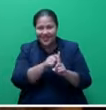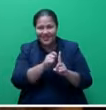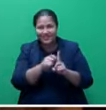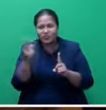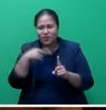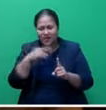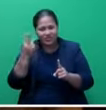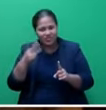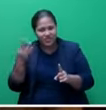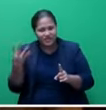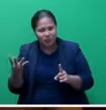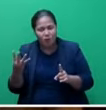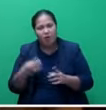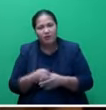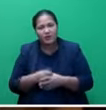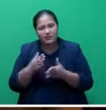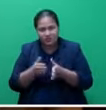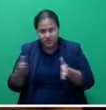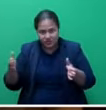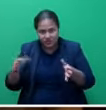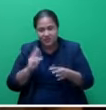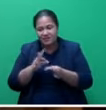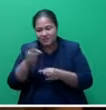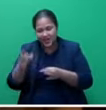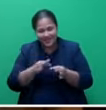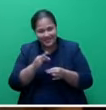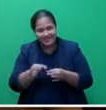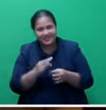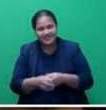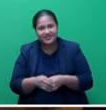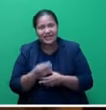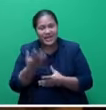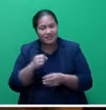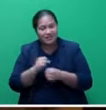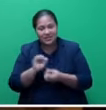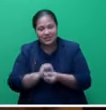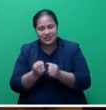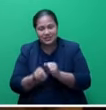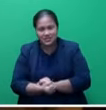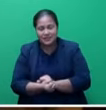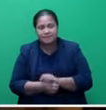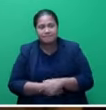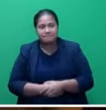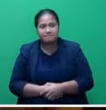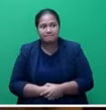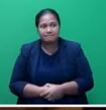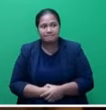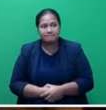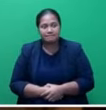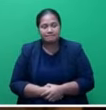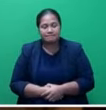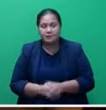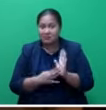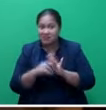green manuring legumes have been planted in the current planting season. Mill mud